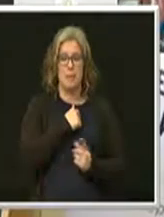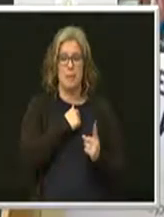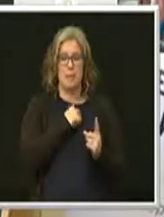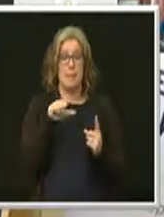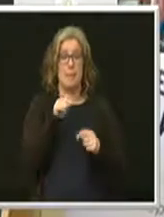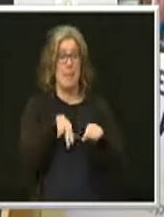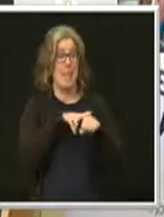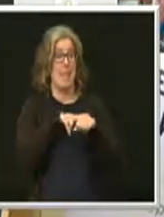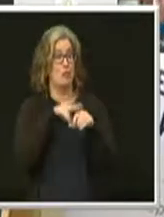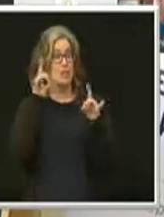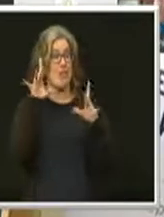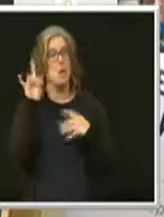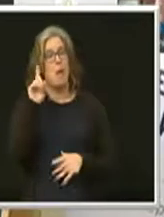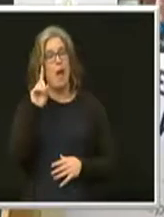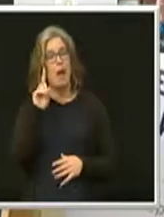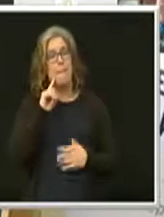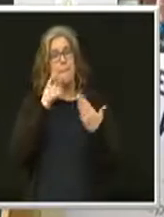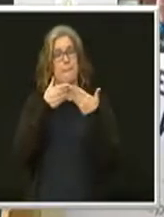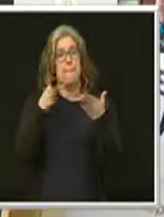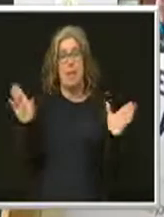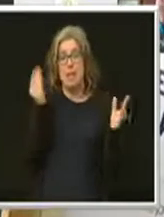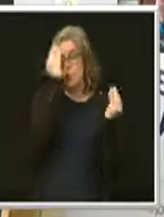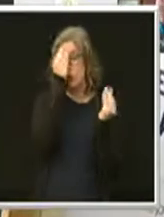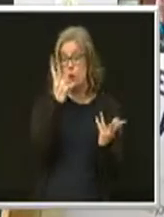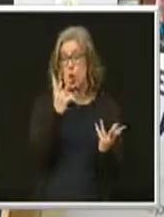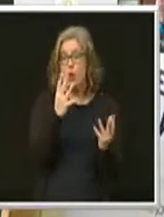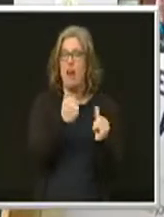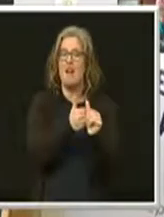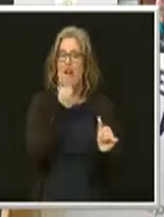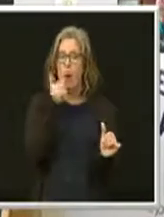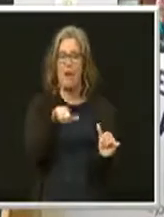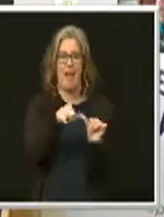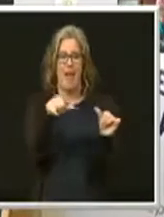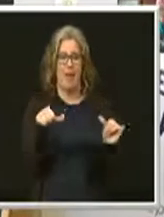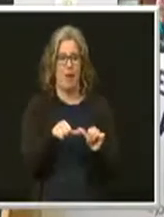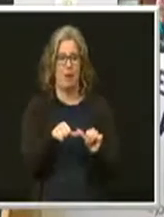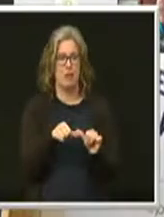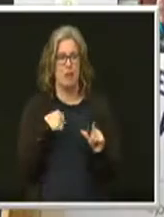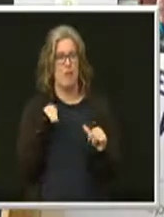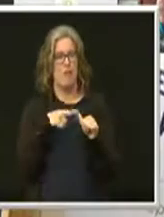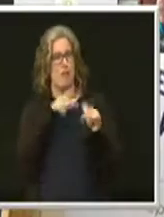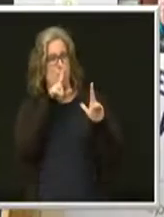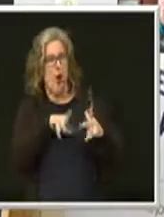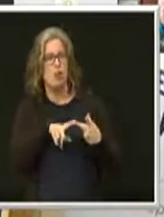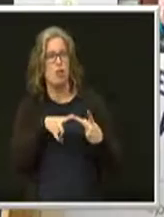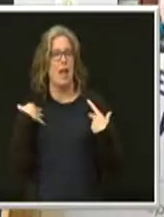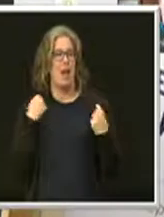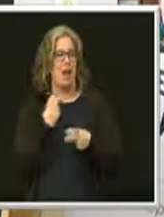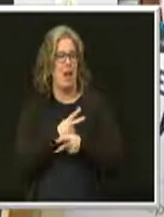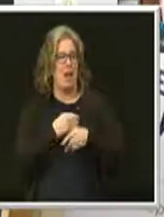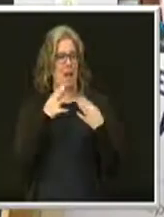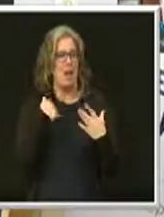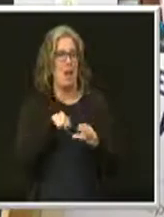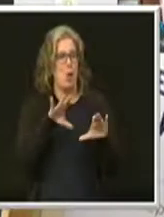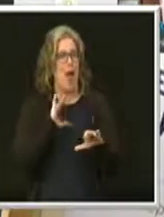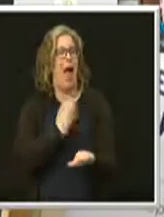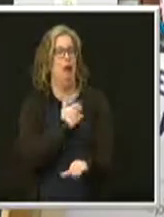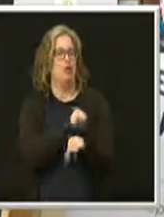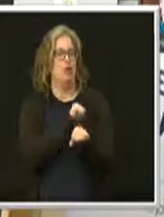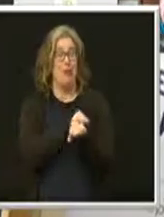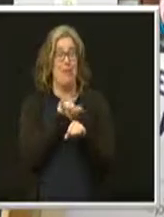natural disaster, where the public would be told to avoid the area so we as first responders and healthcare providers can do our job. And so